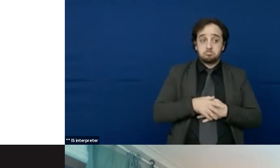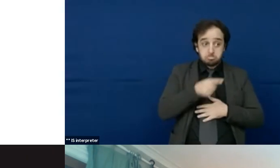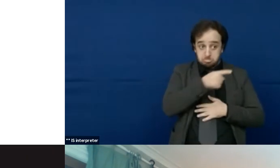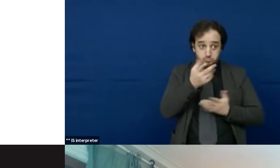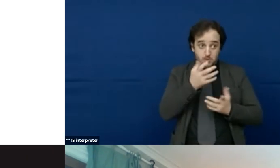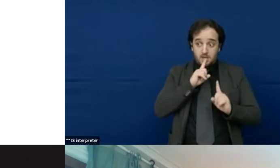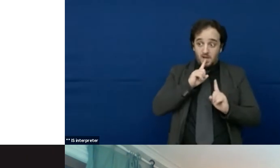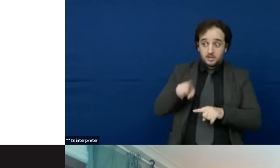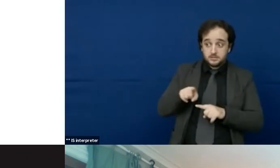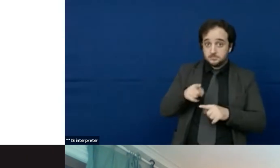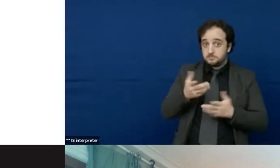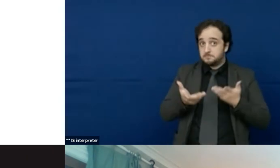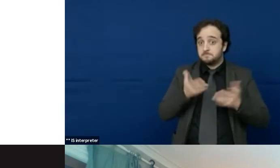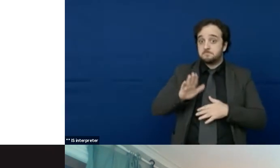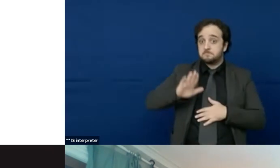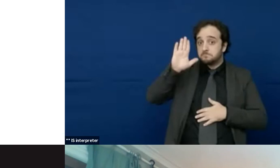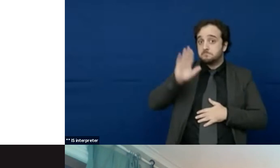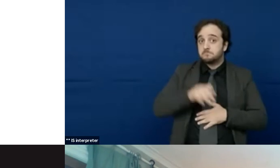panelists?